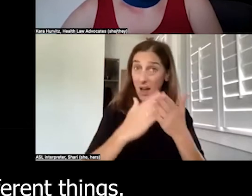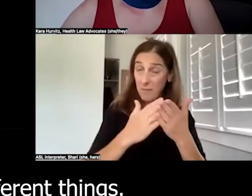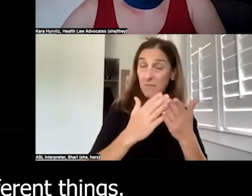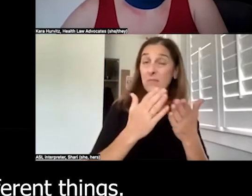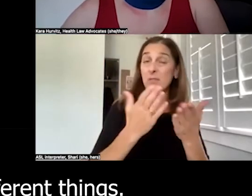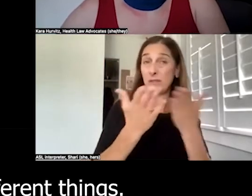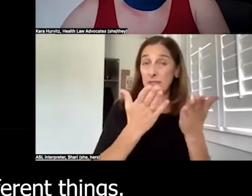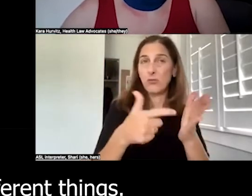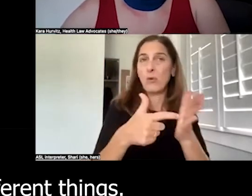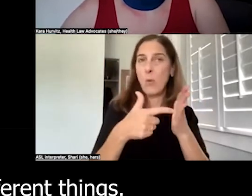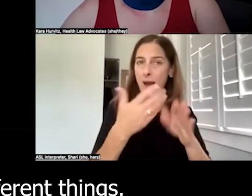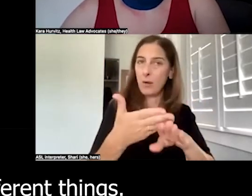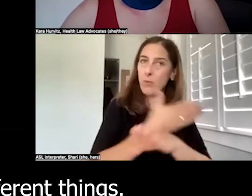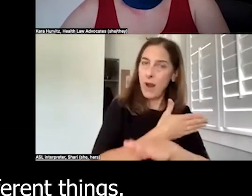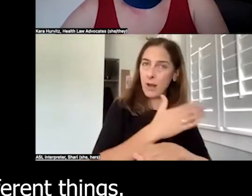them. Different